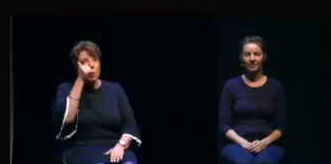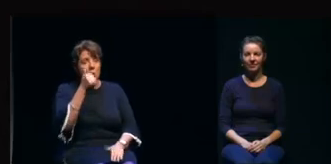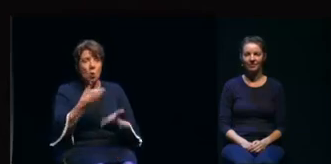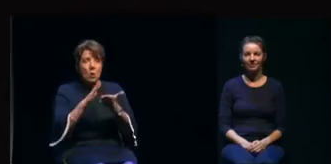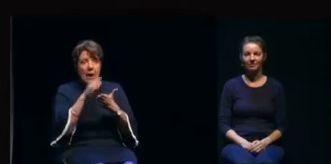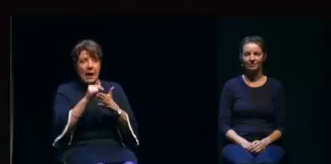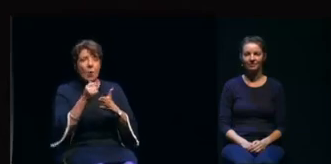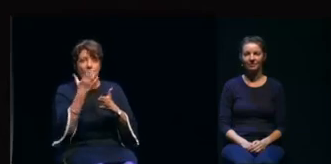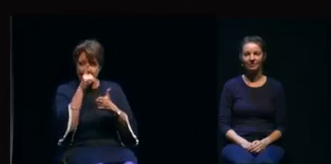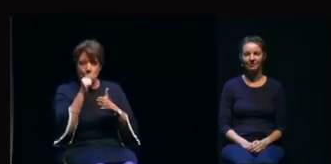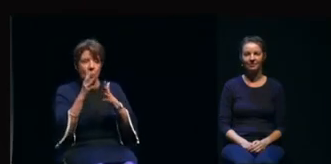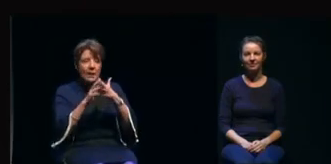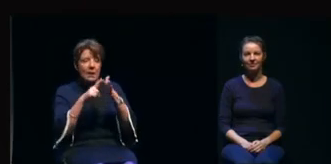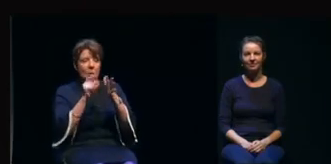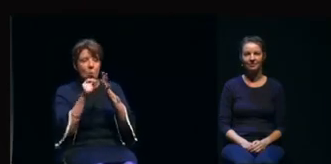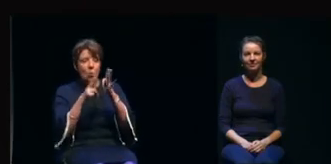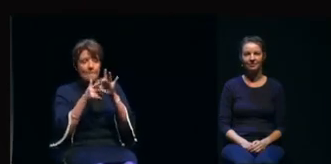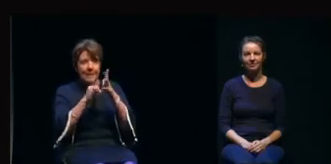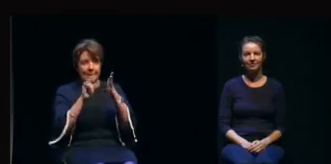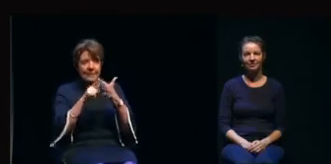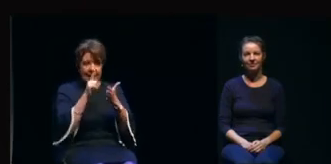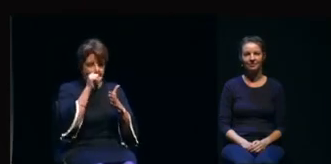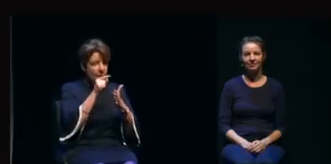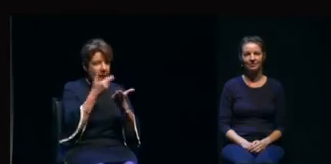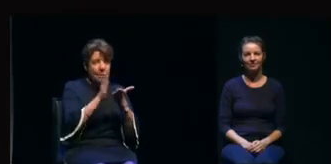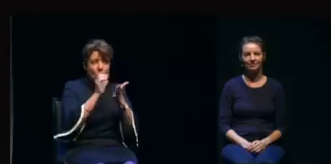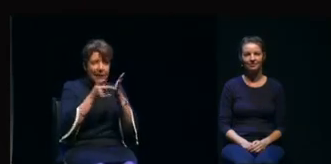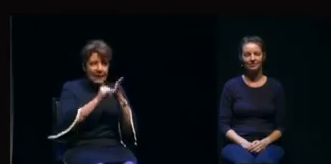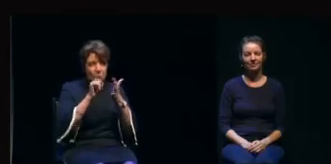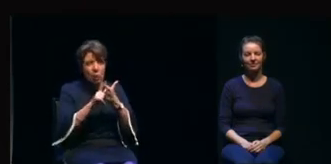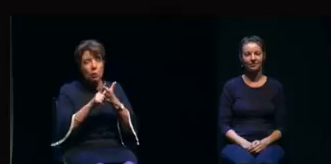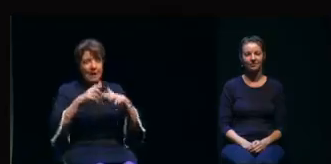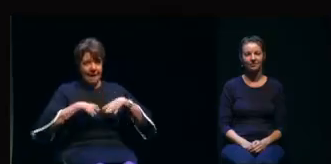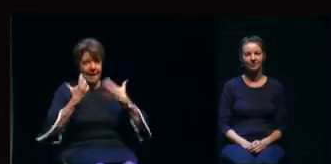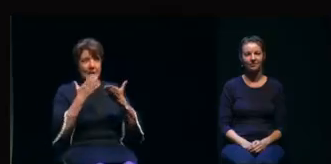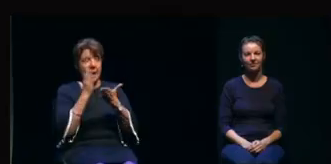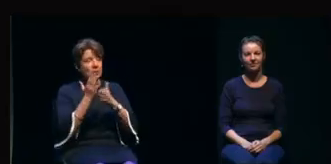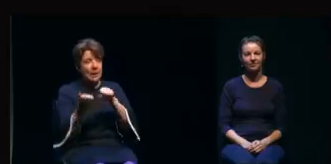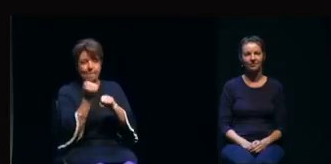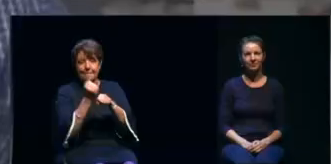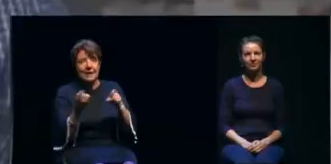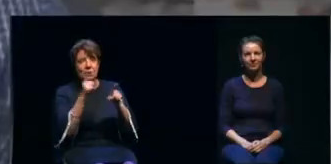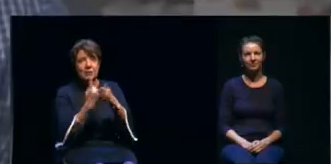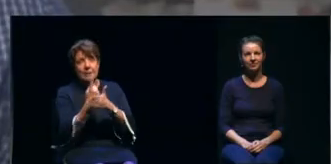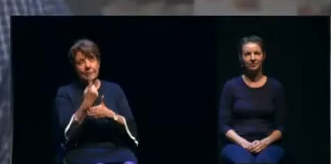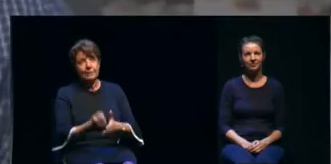we weaponize this anger and turn it into something that is going to make actual change happen?